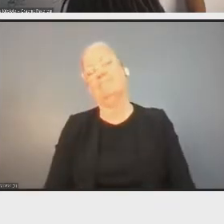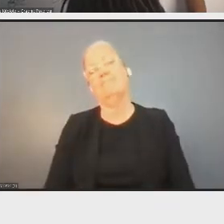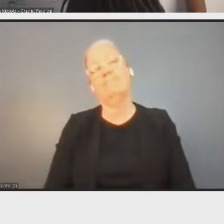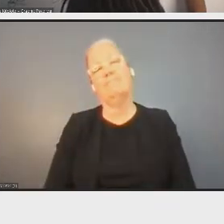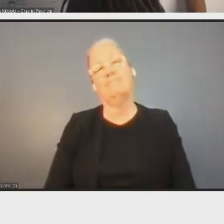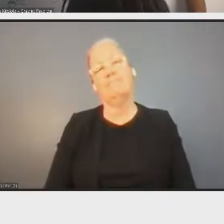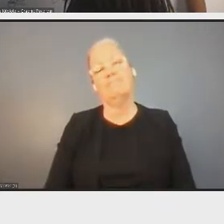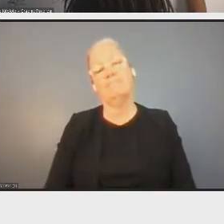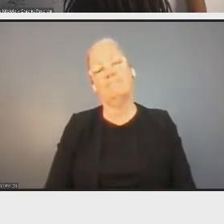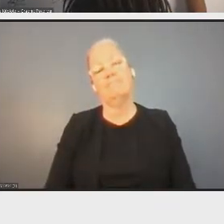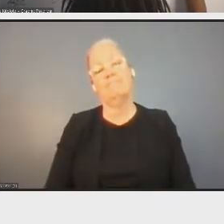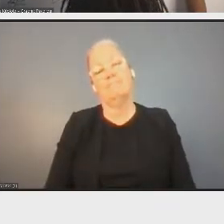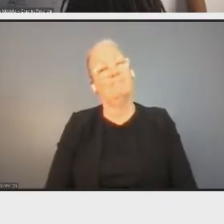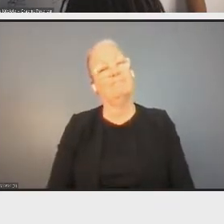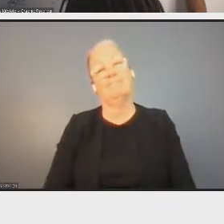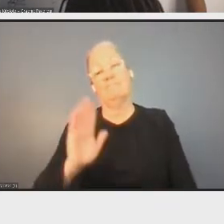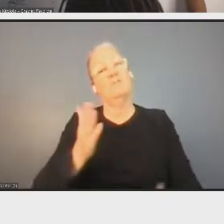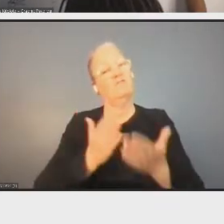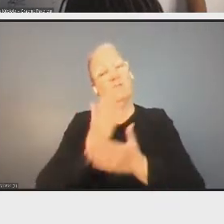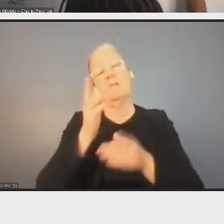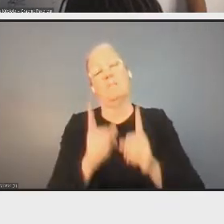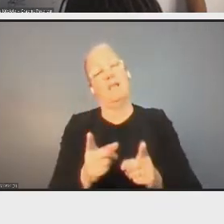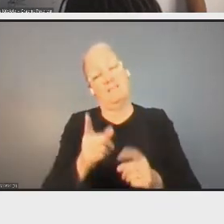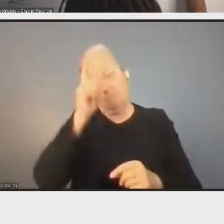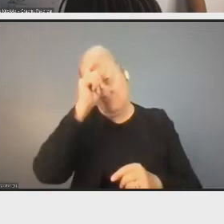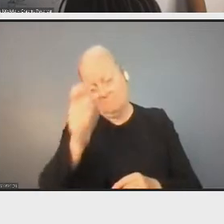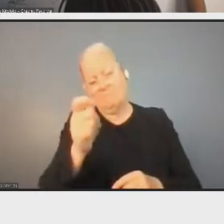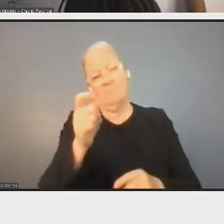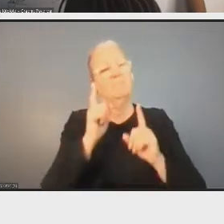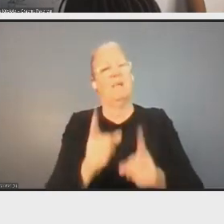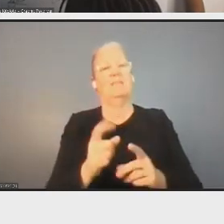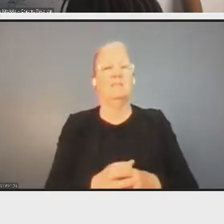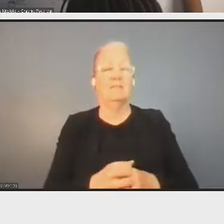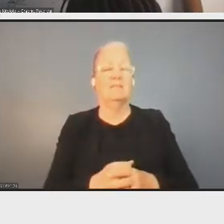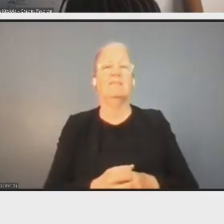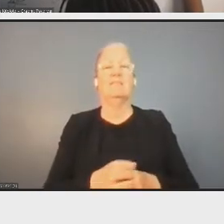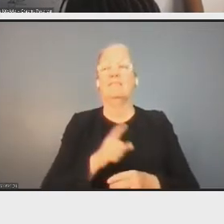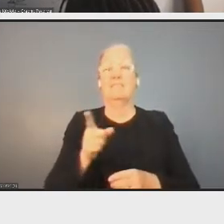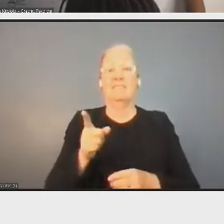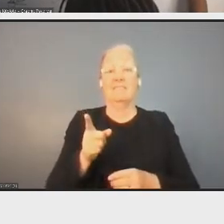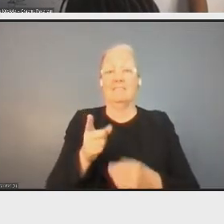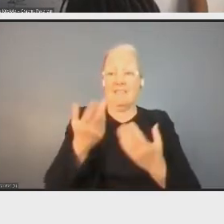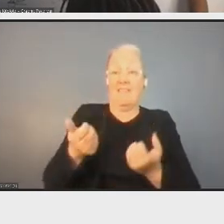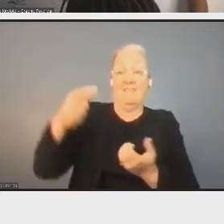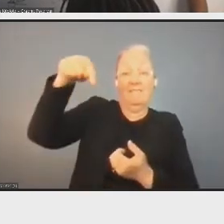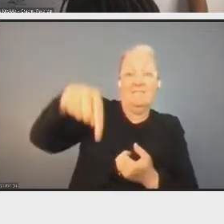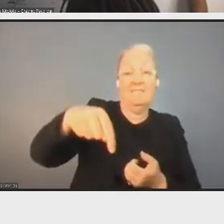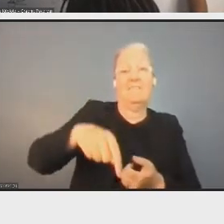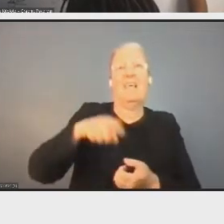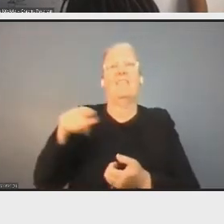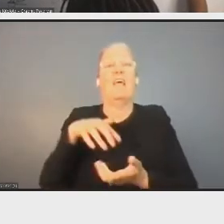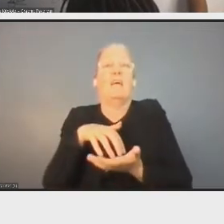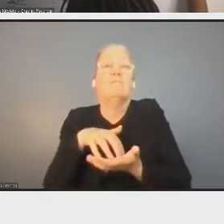know, their rights have to be recognized because they are there, they're not vulnerable. They're very strong